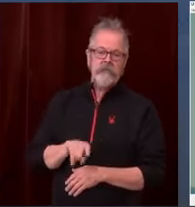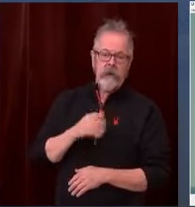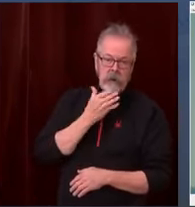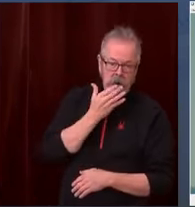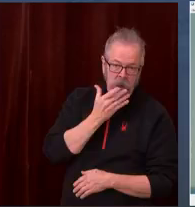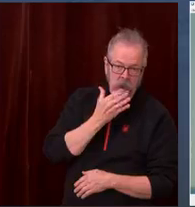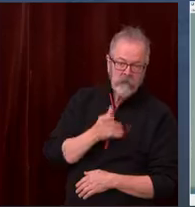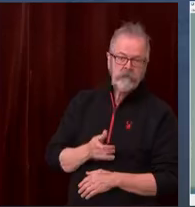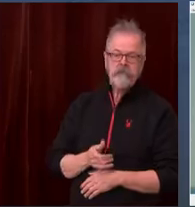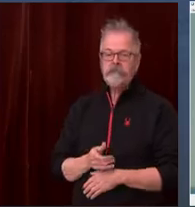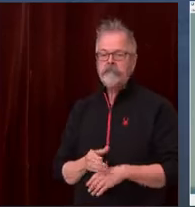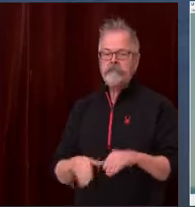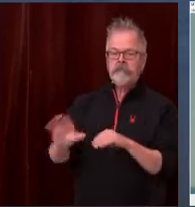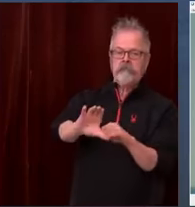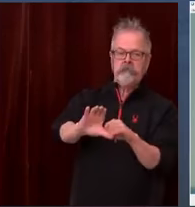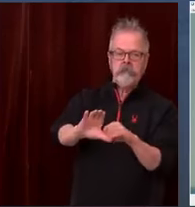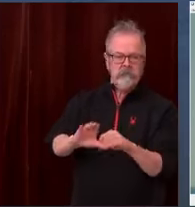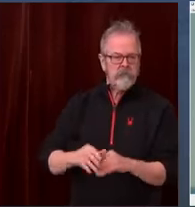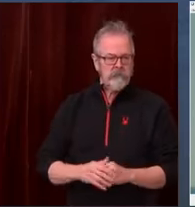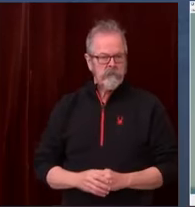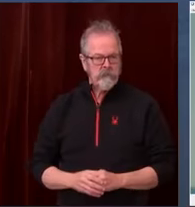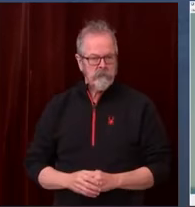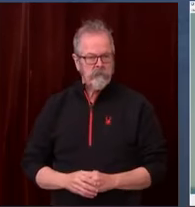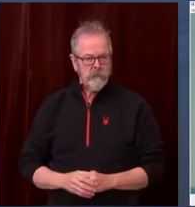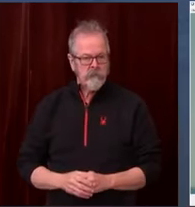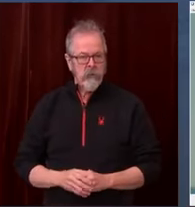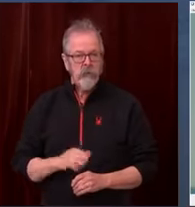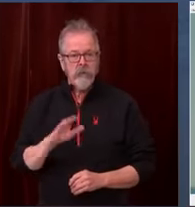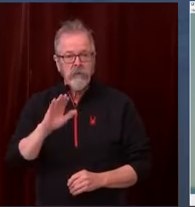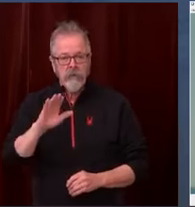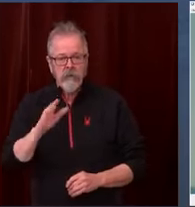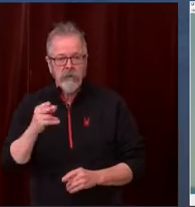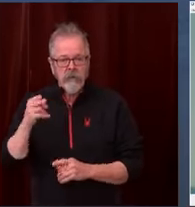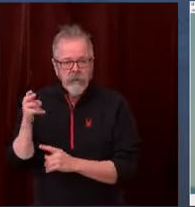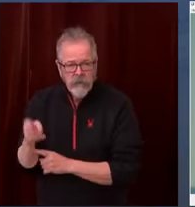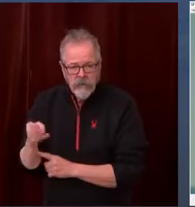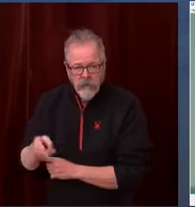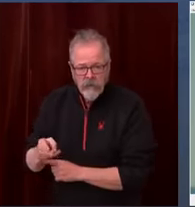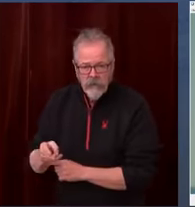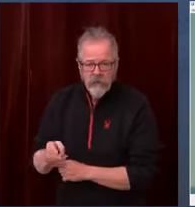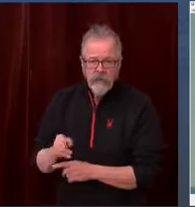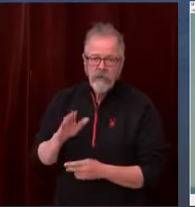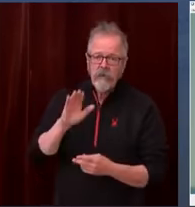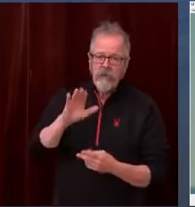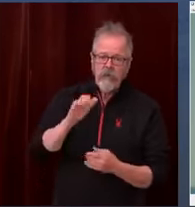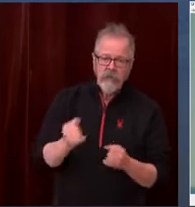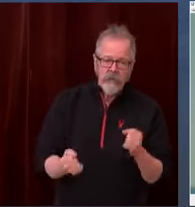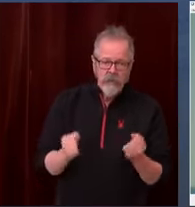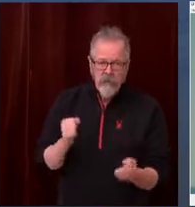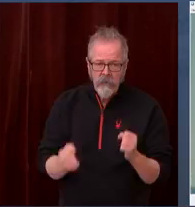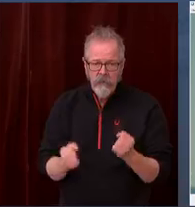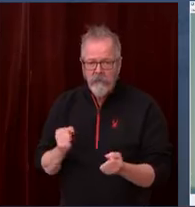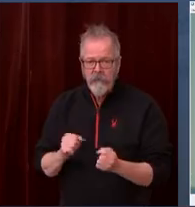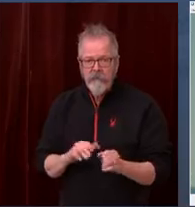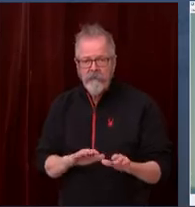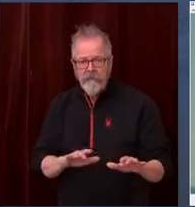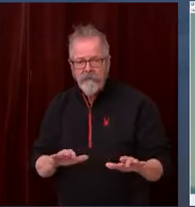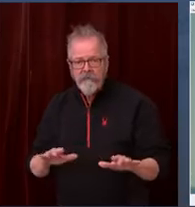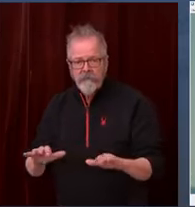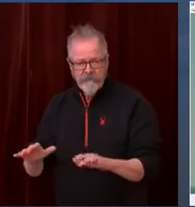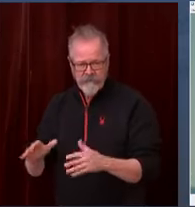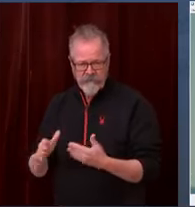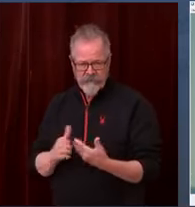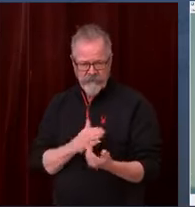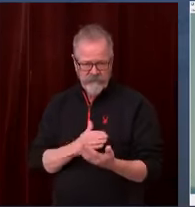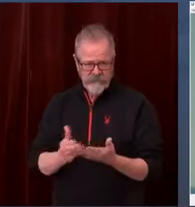pay, not because they're worried about whether you pay for your insurance, they're looking at it from the prospect